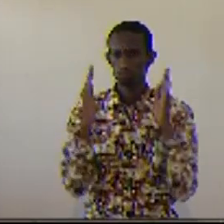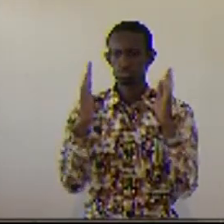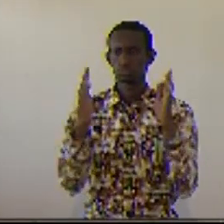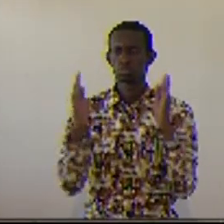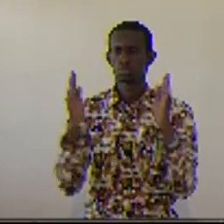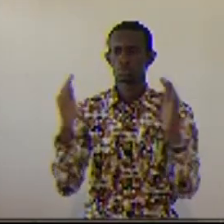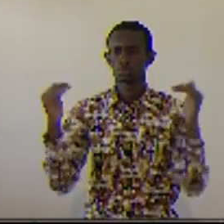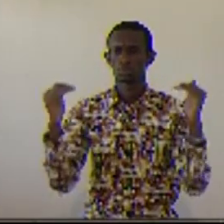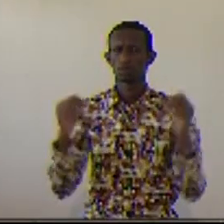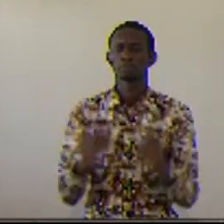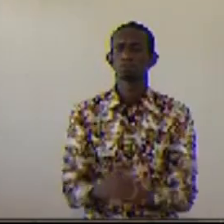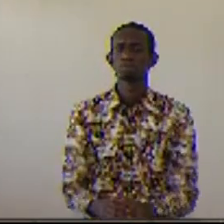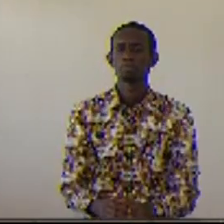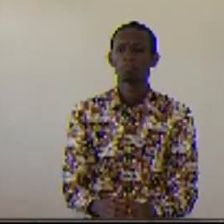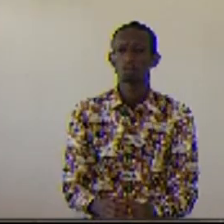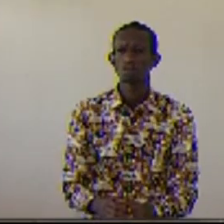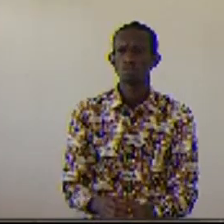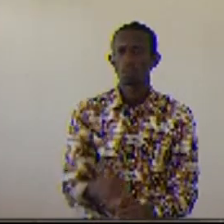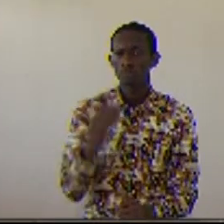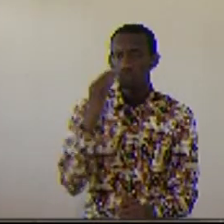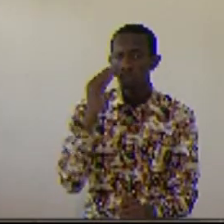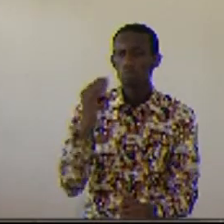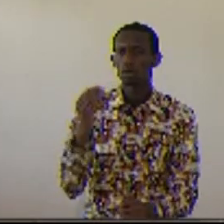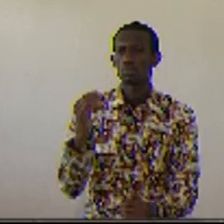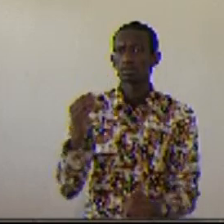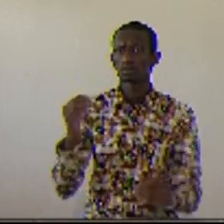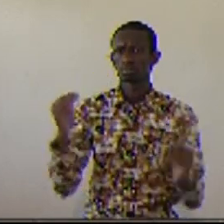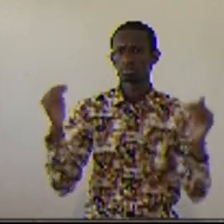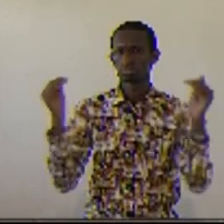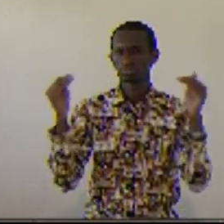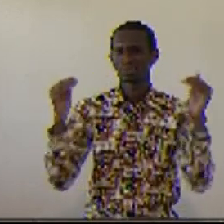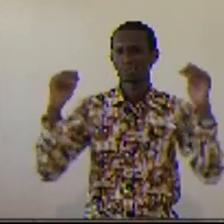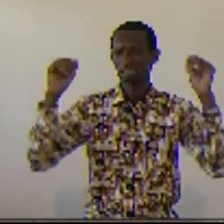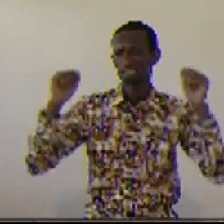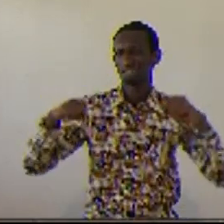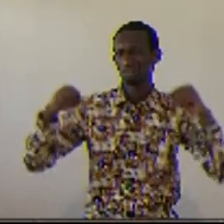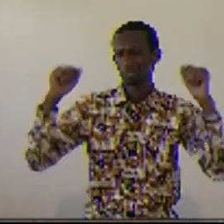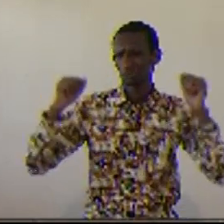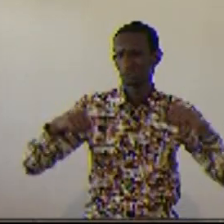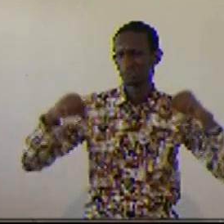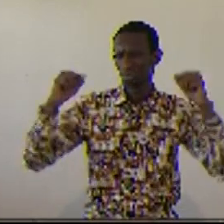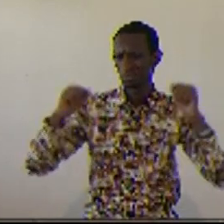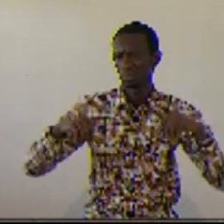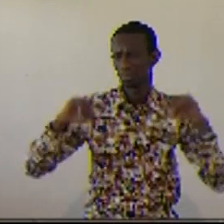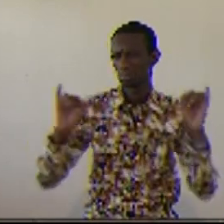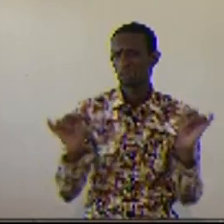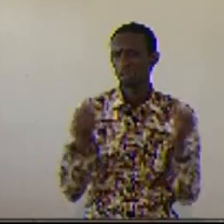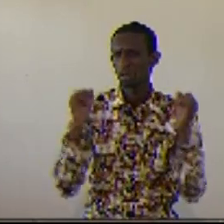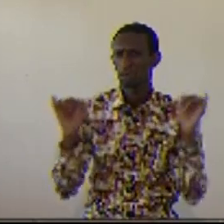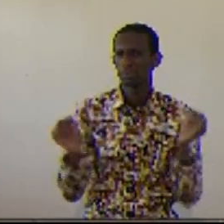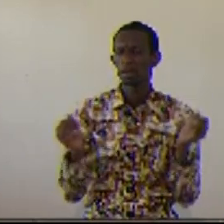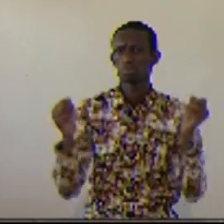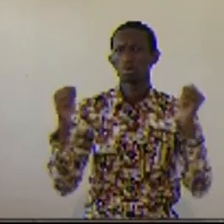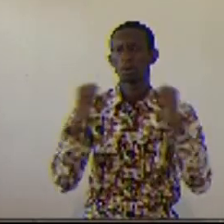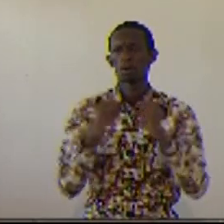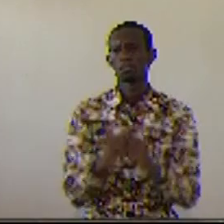pressed, you remember we said the distance here is very small, so they tend to overlap. These orbitals, so